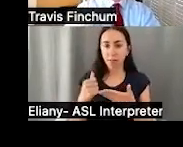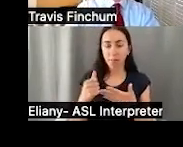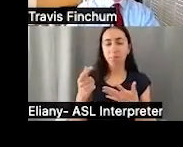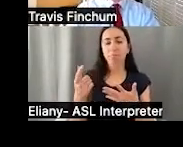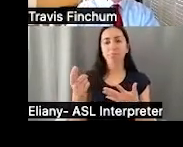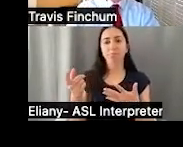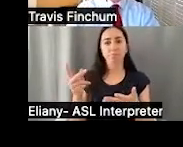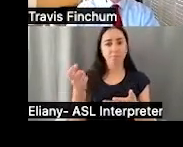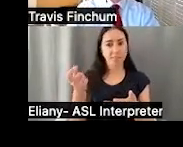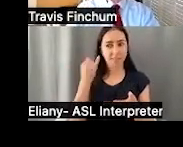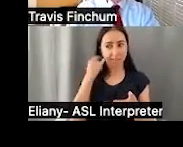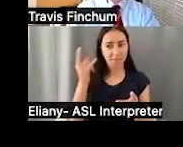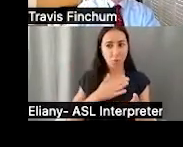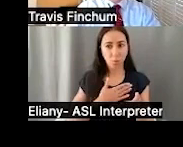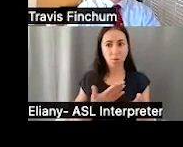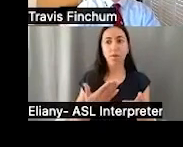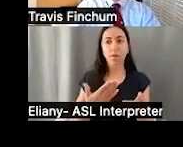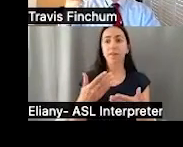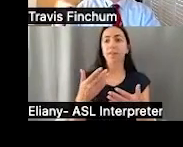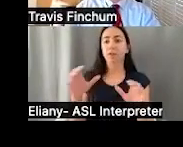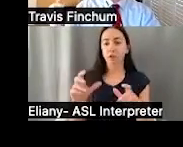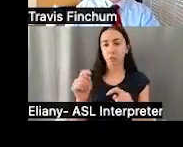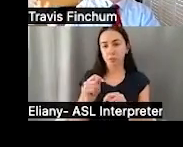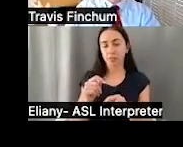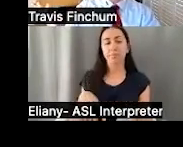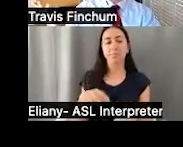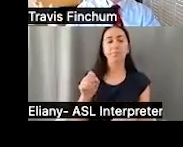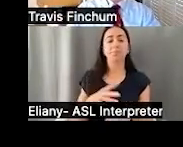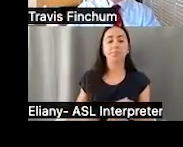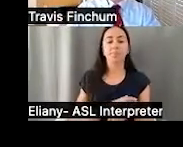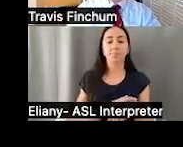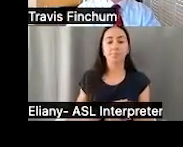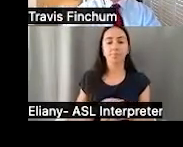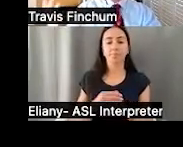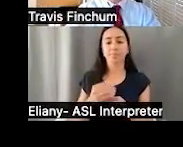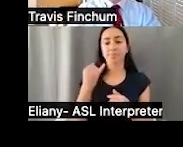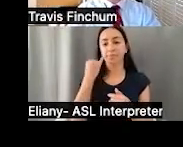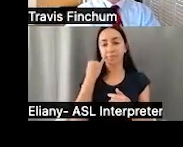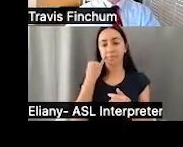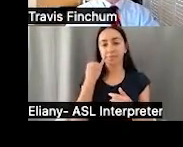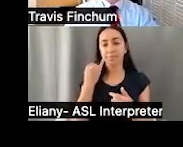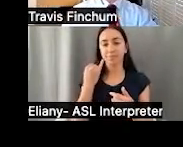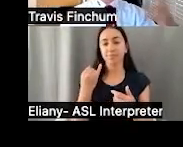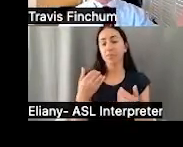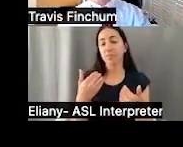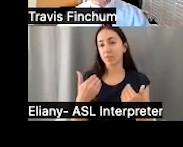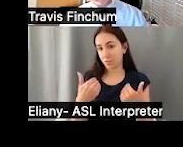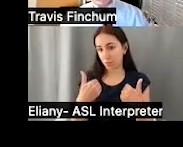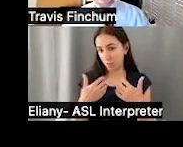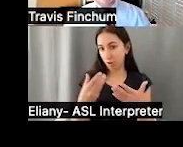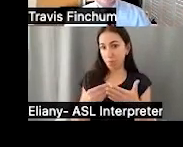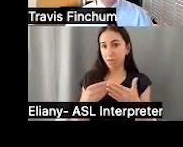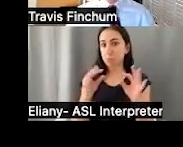it for whatever the amount of money is. If there's enough zeros at the end of the balance sheet, you'll have lots of options. The problem is if it's